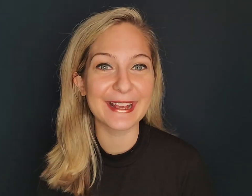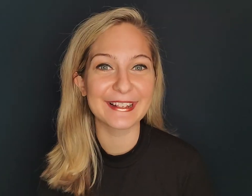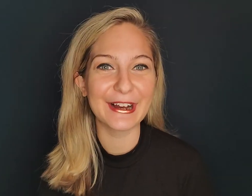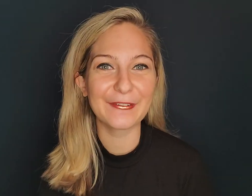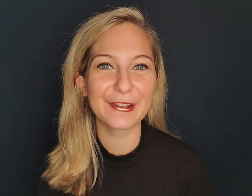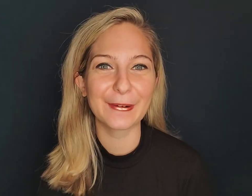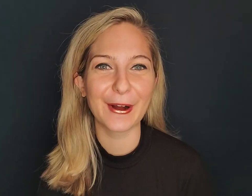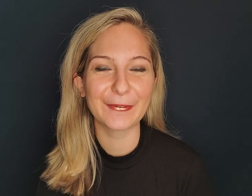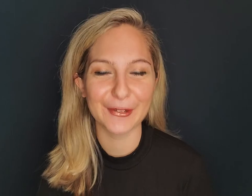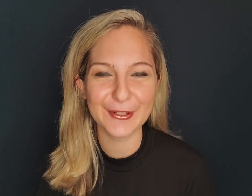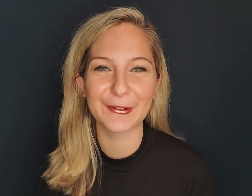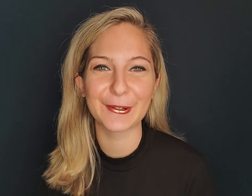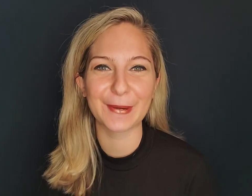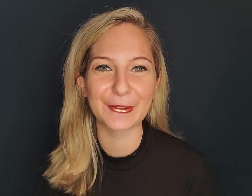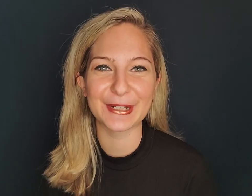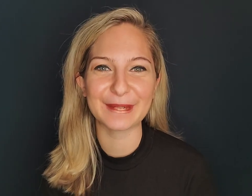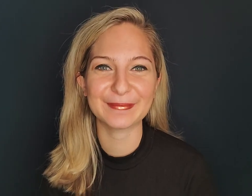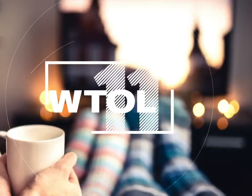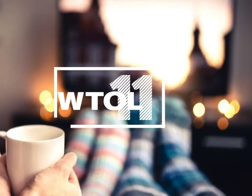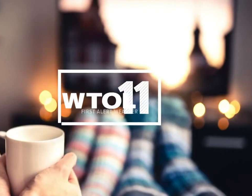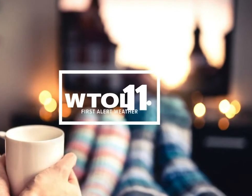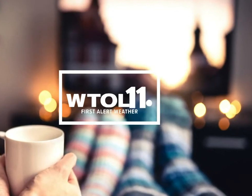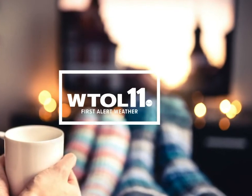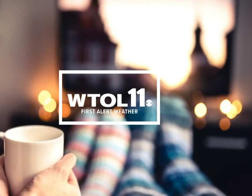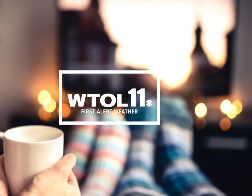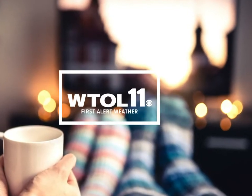gonna pass it off to our First Alert weather team.